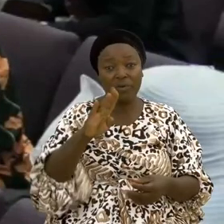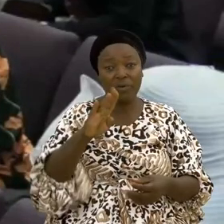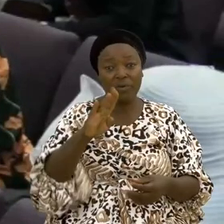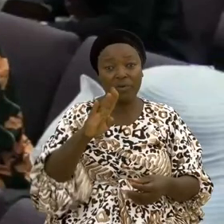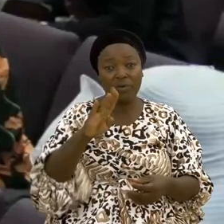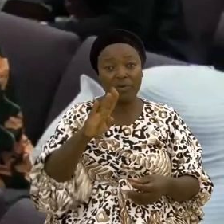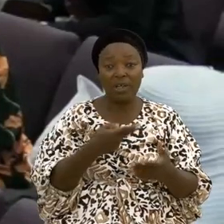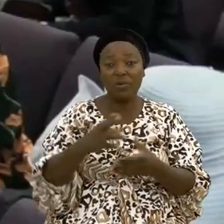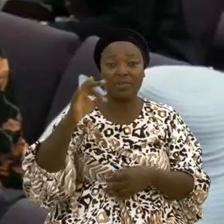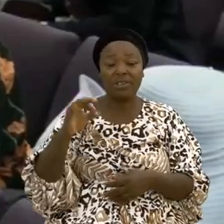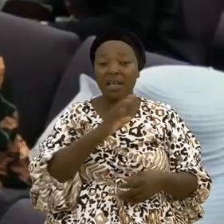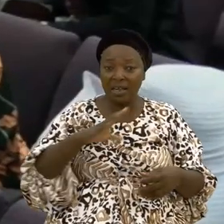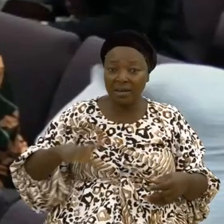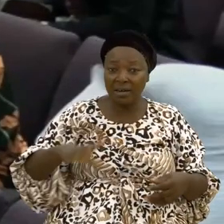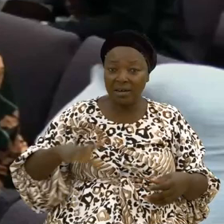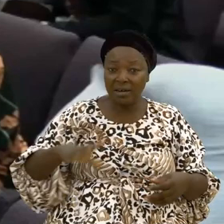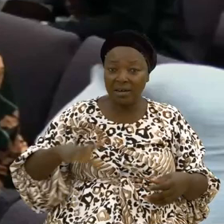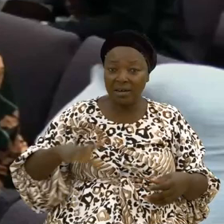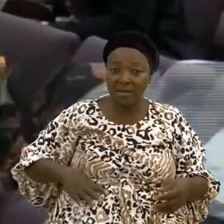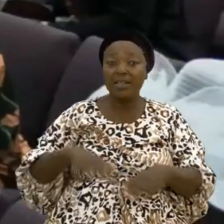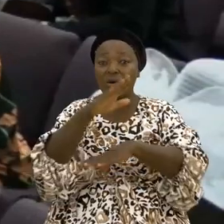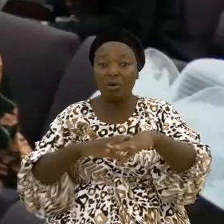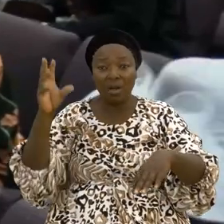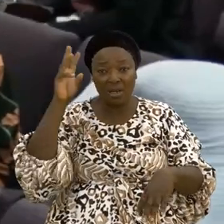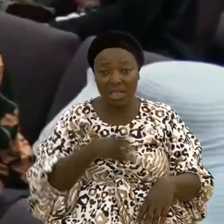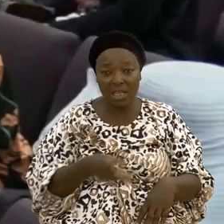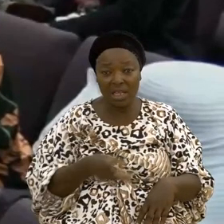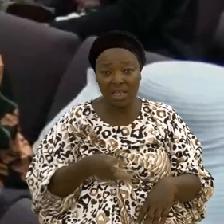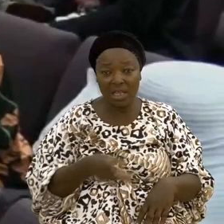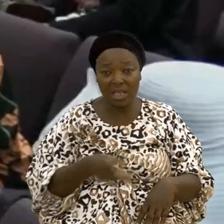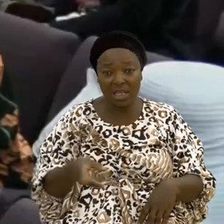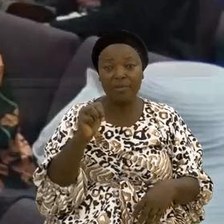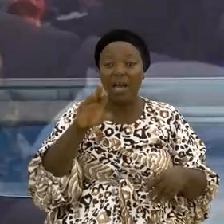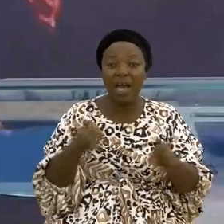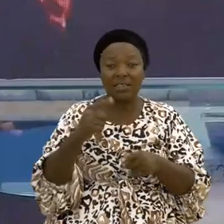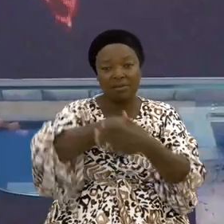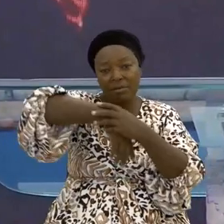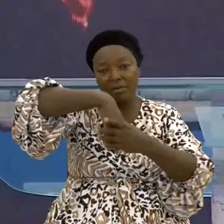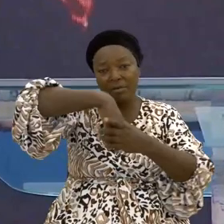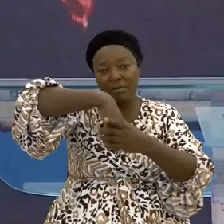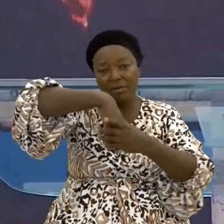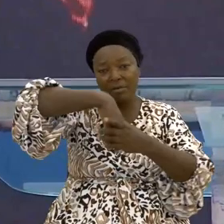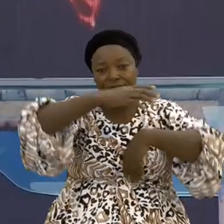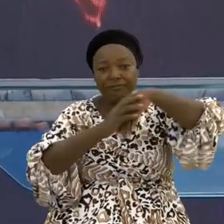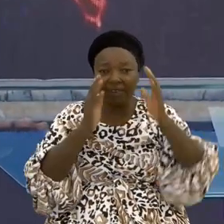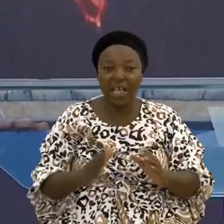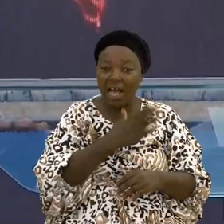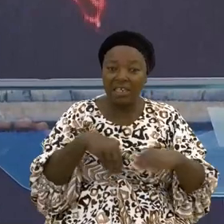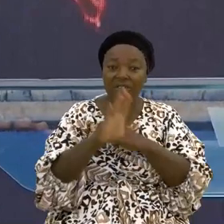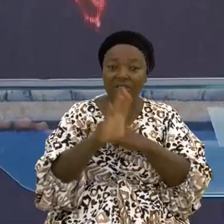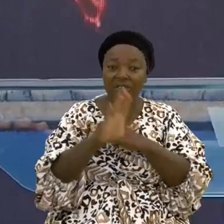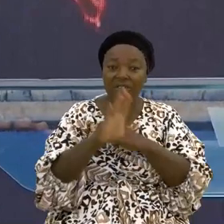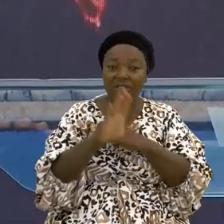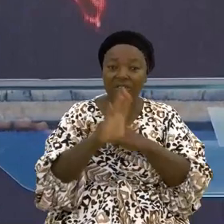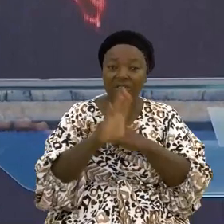Ghost, Christ referred to him as the comforter. And in your being born